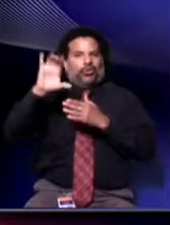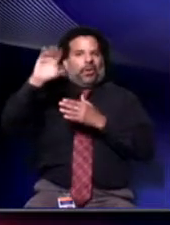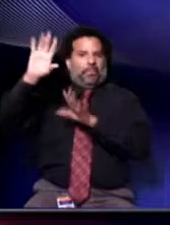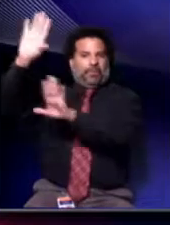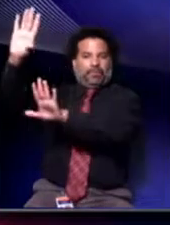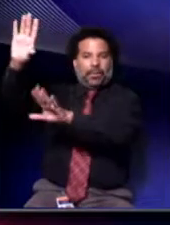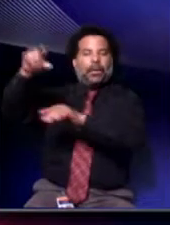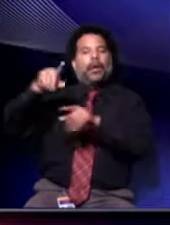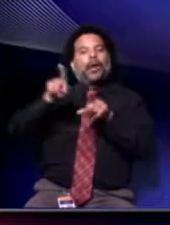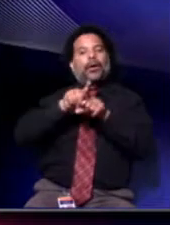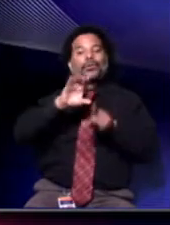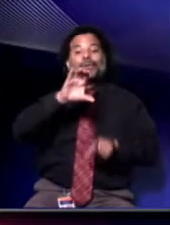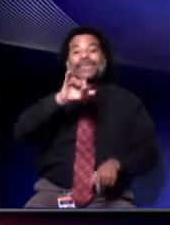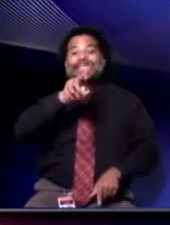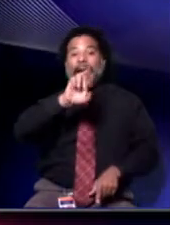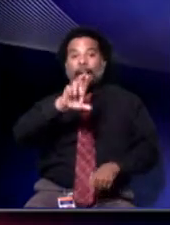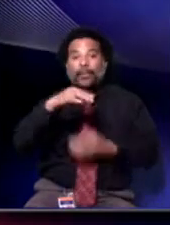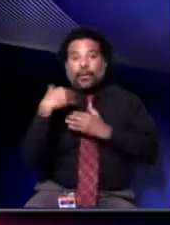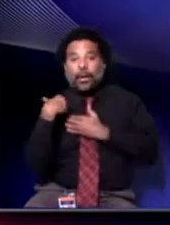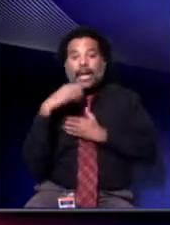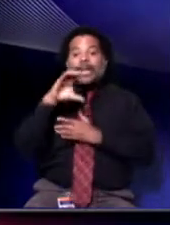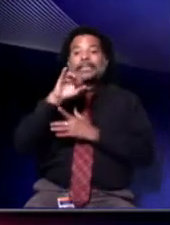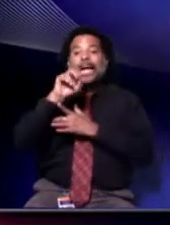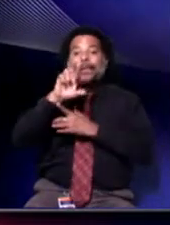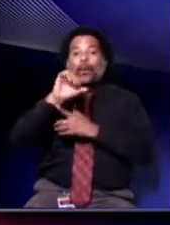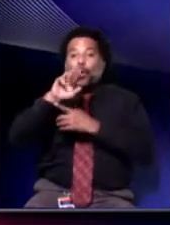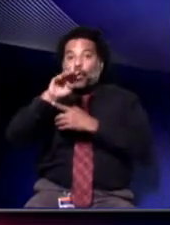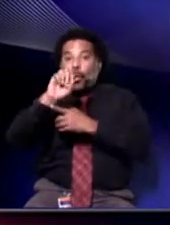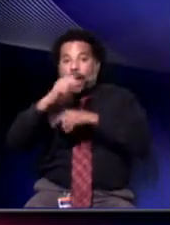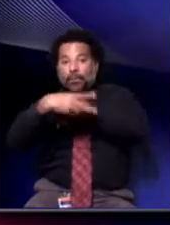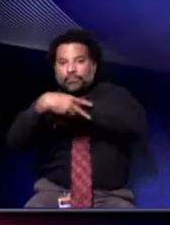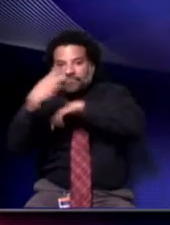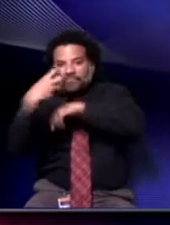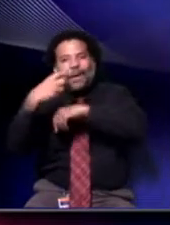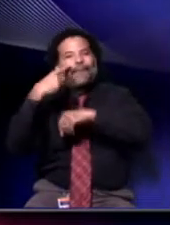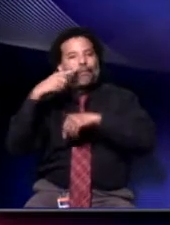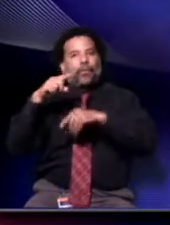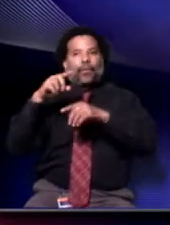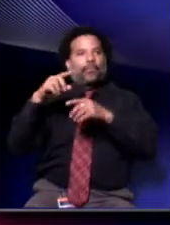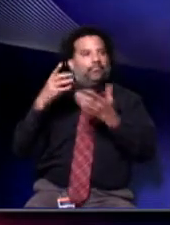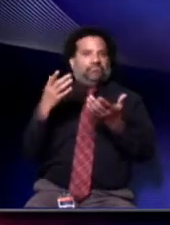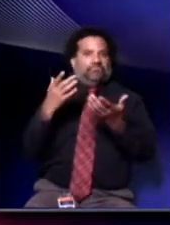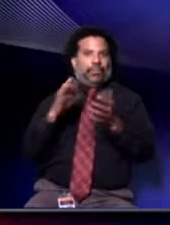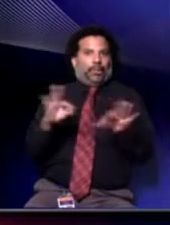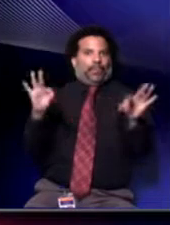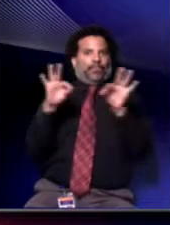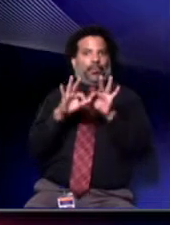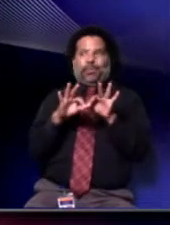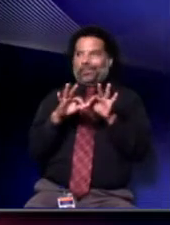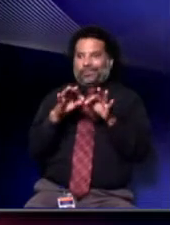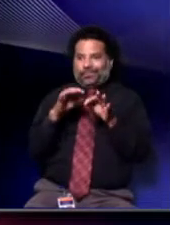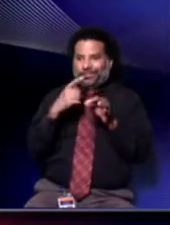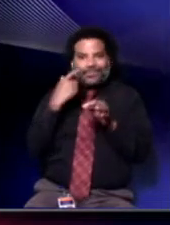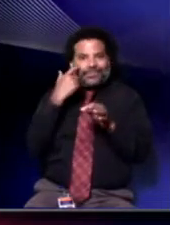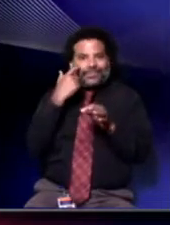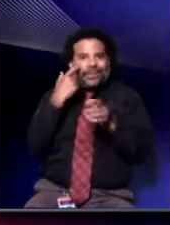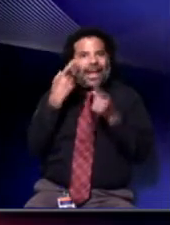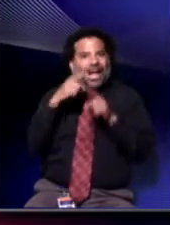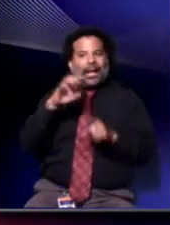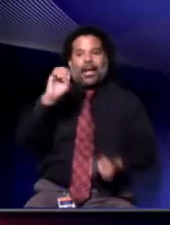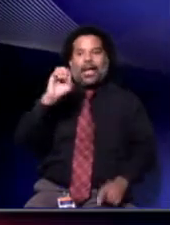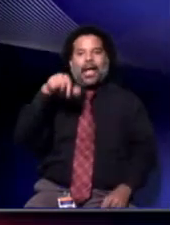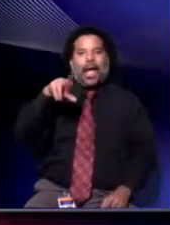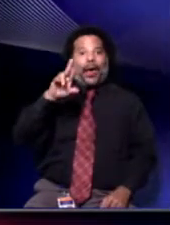carry cyber liability and cyber crime coverage, perhaps particularly relevant in the wake of the